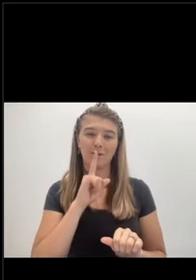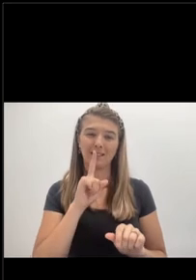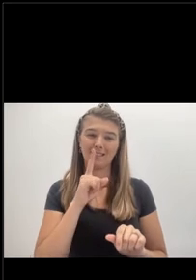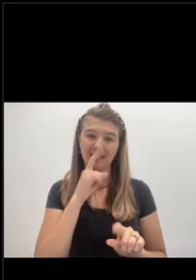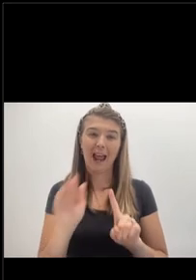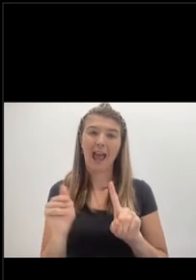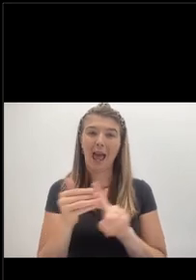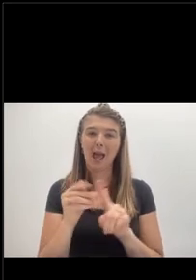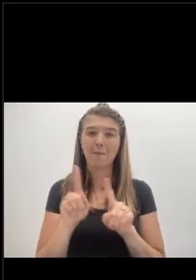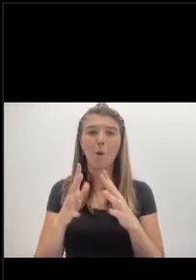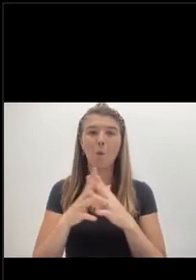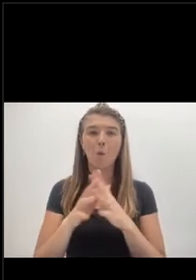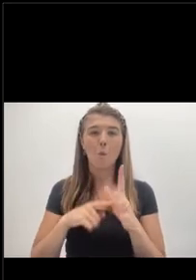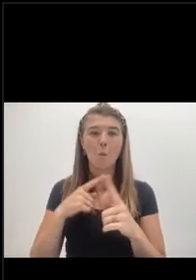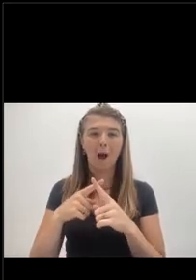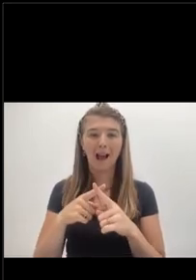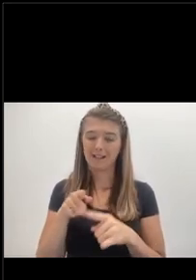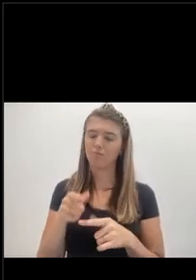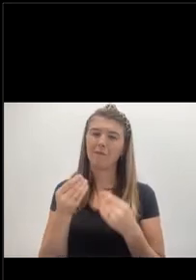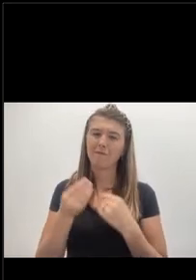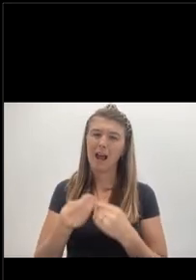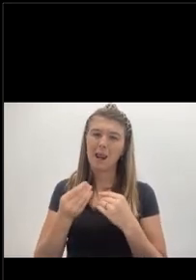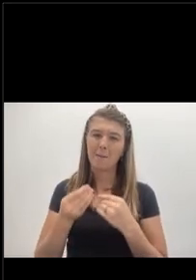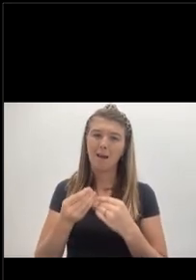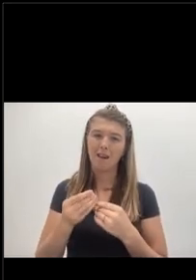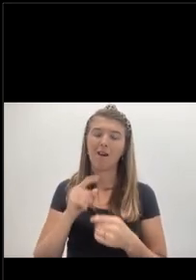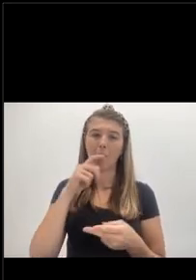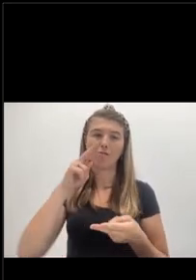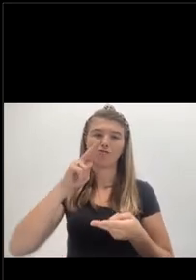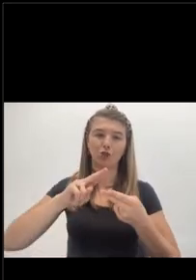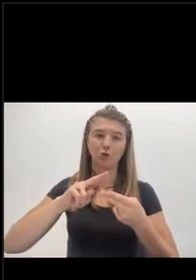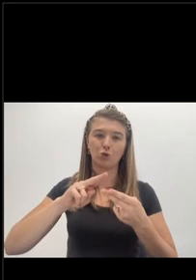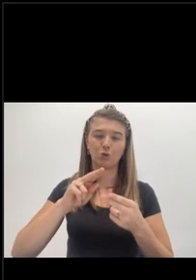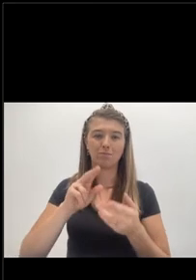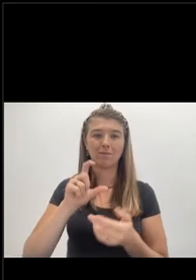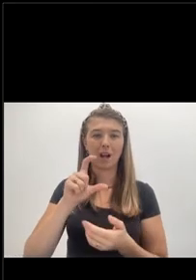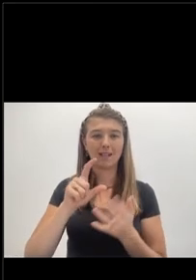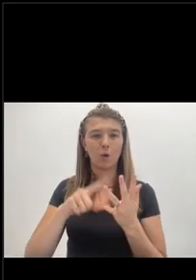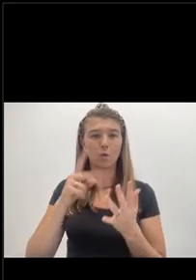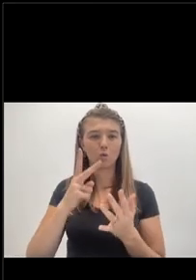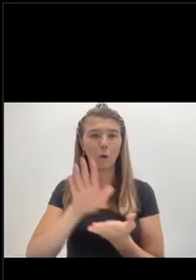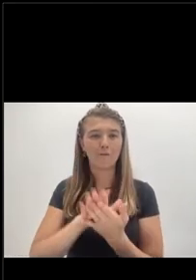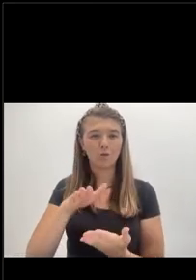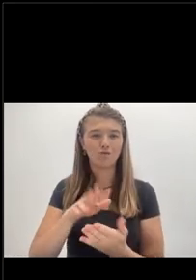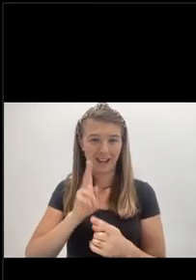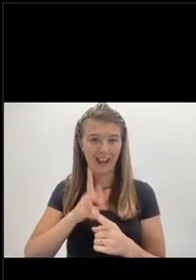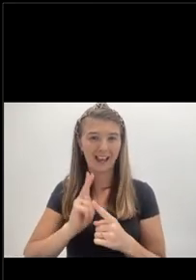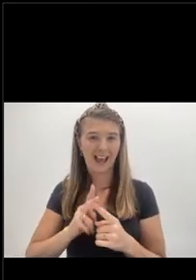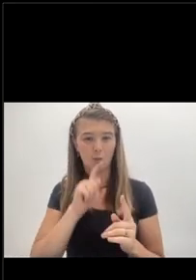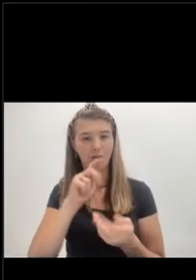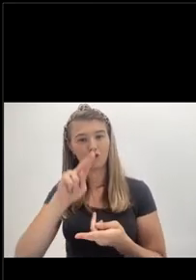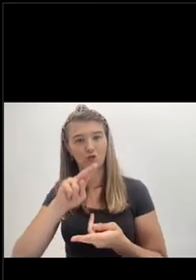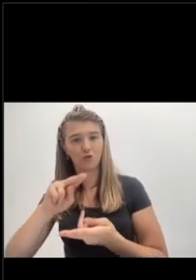like wax or monomers, you will reduce your carbon footprint further. But these technologies are not